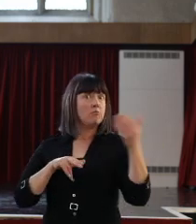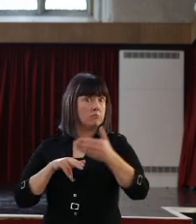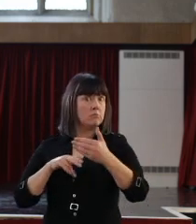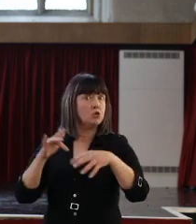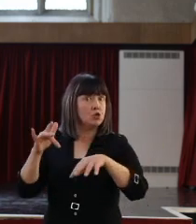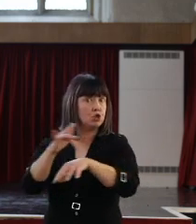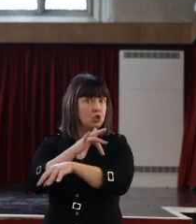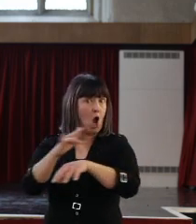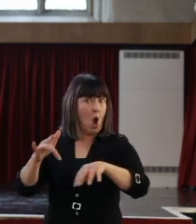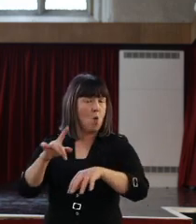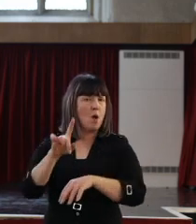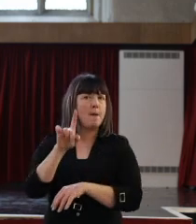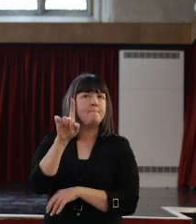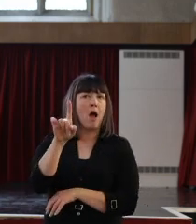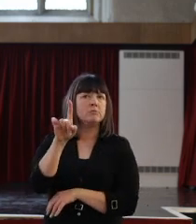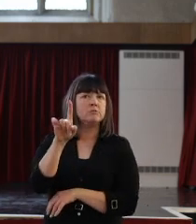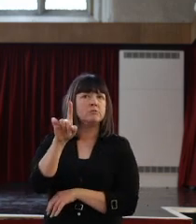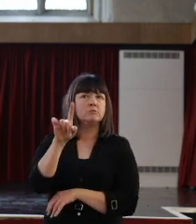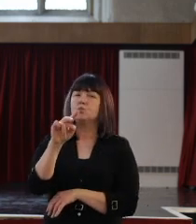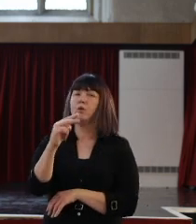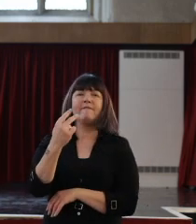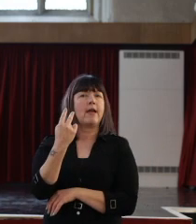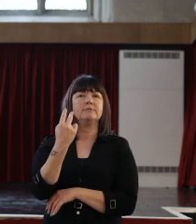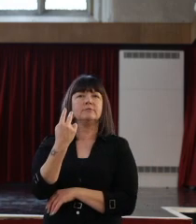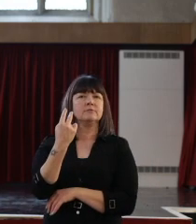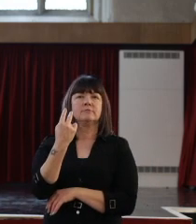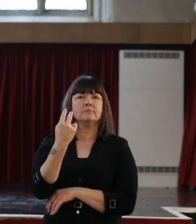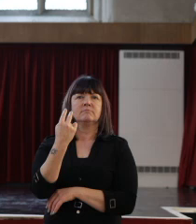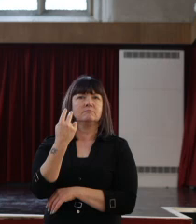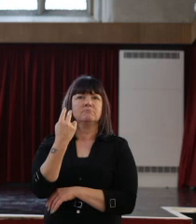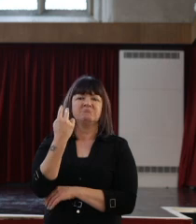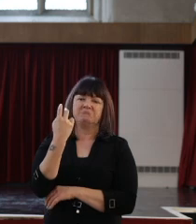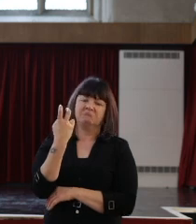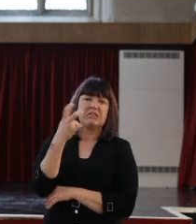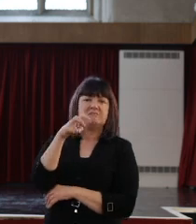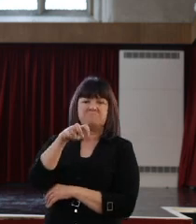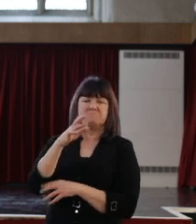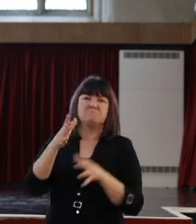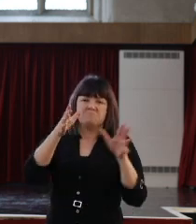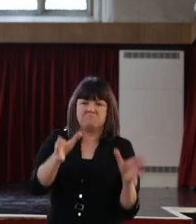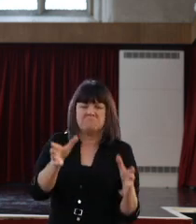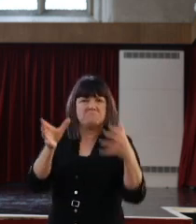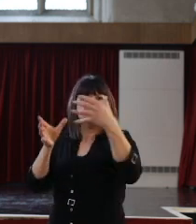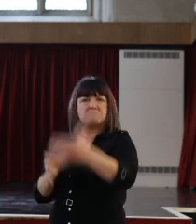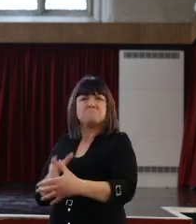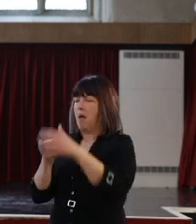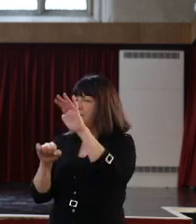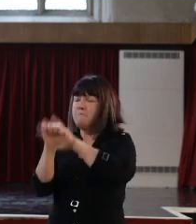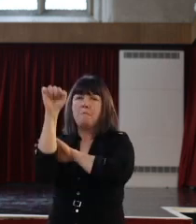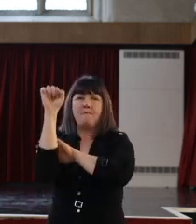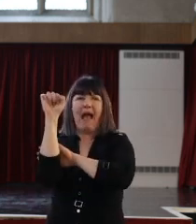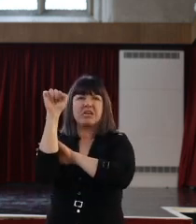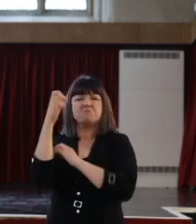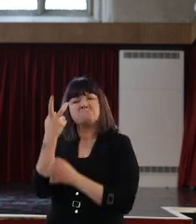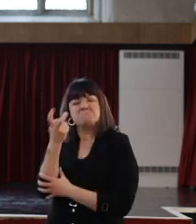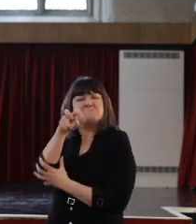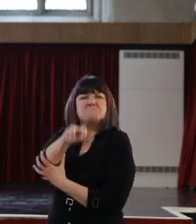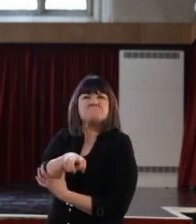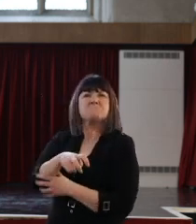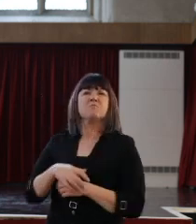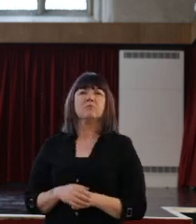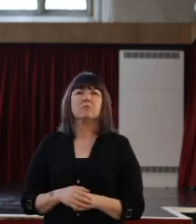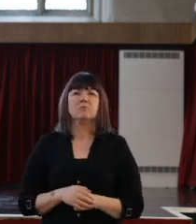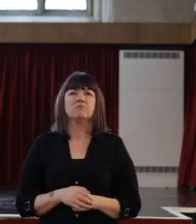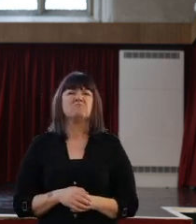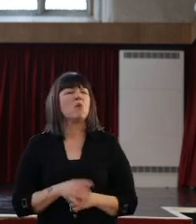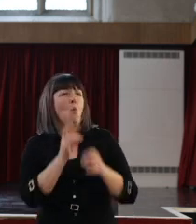his back to it. He thought what I was doing was a waste of time, that I was a waste of space, and he was willing to drive from Great